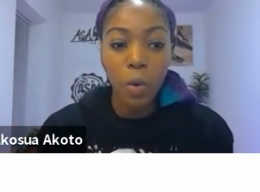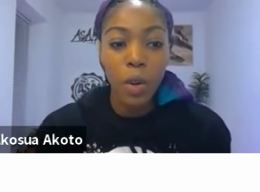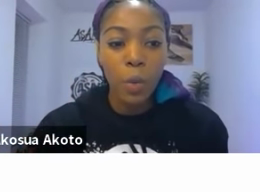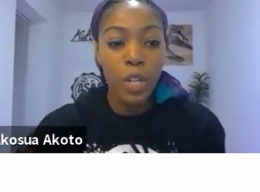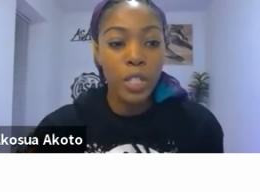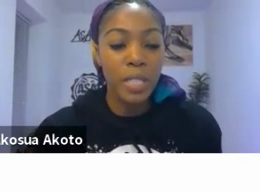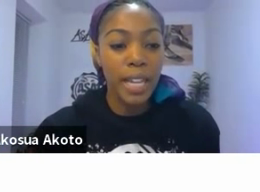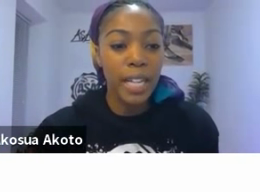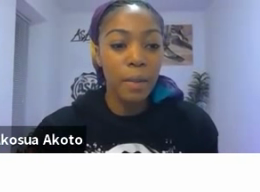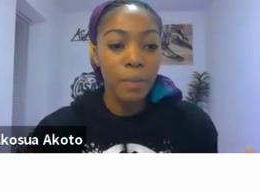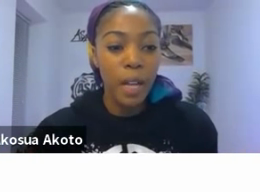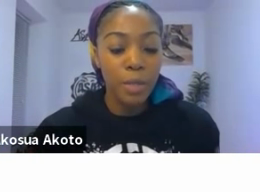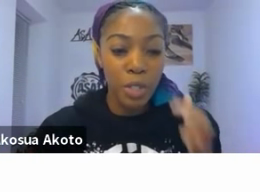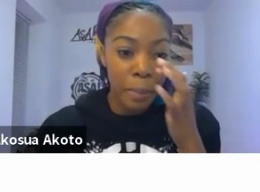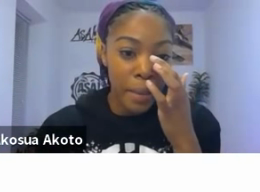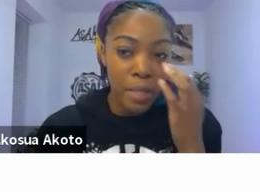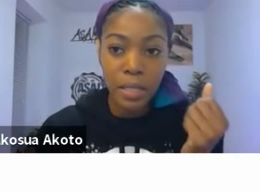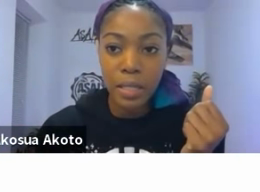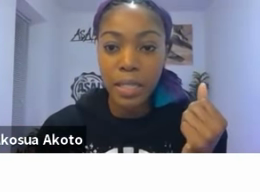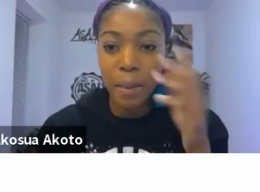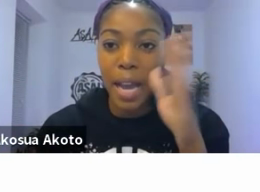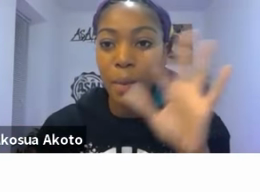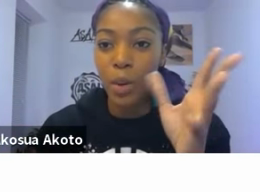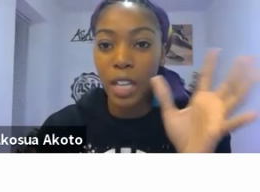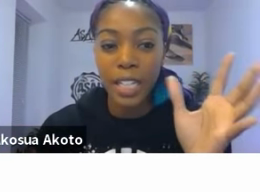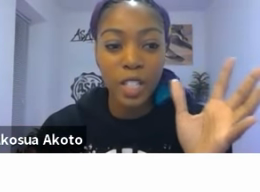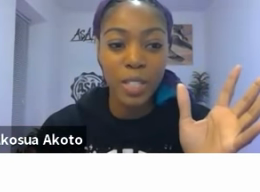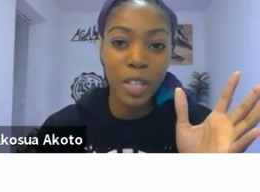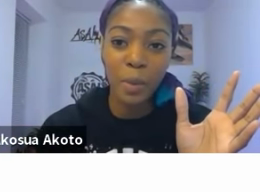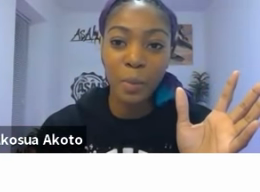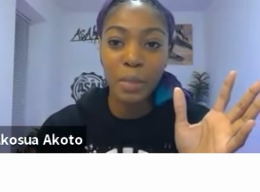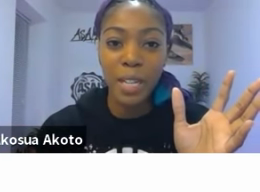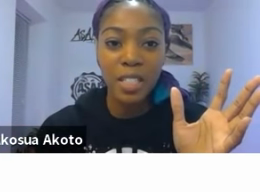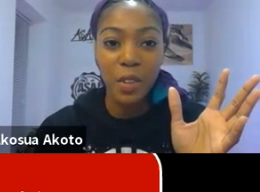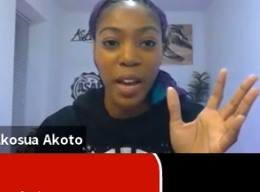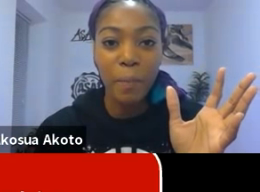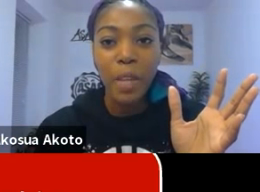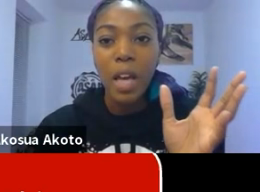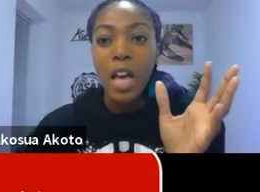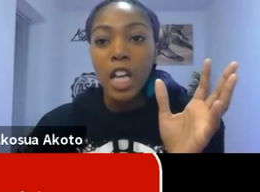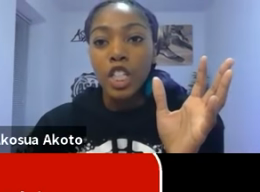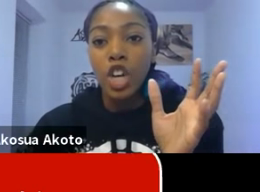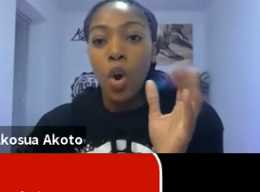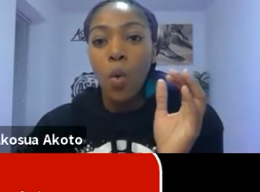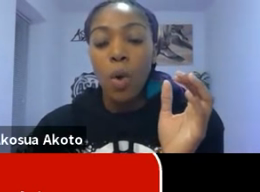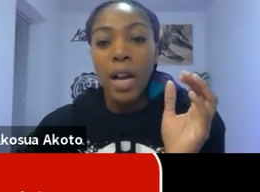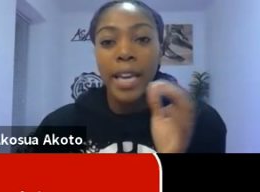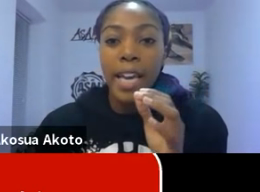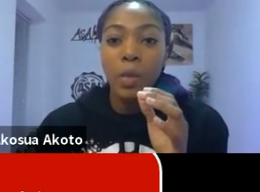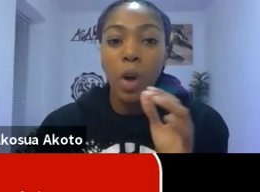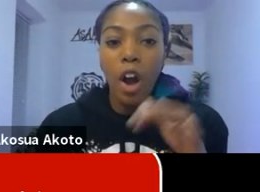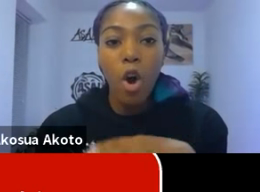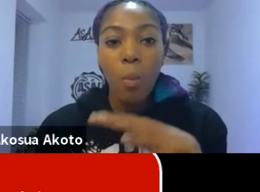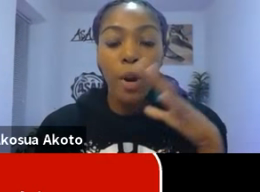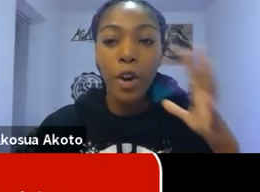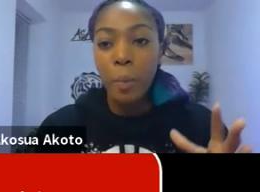so we're going to switch that up. I'm sure the babies are still in your mind, but we're going to kind of switch up the perspective, okay? So